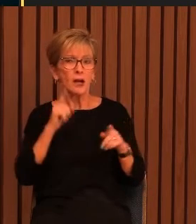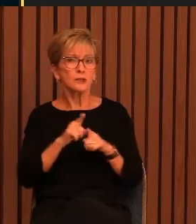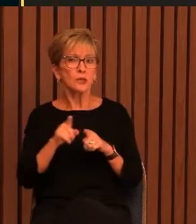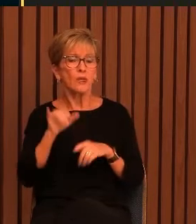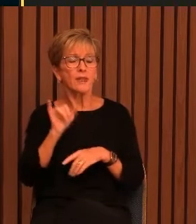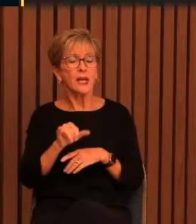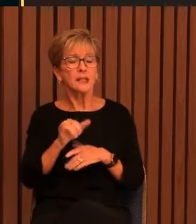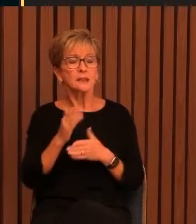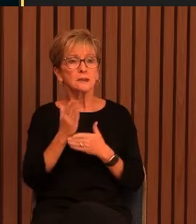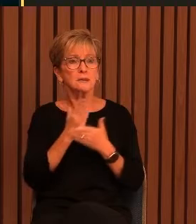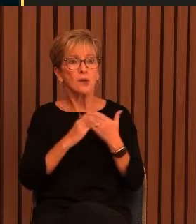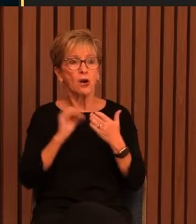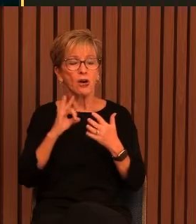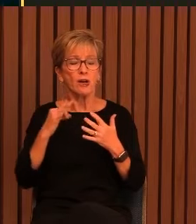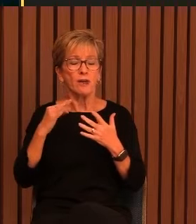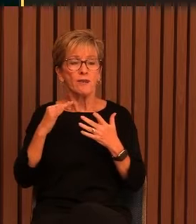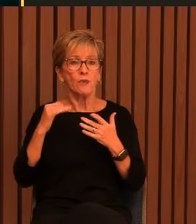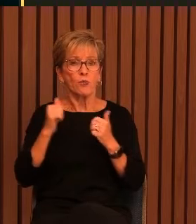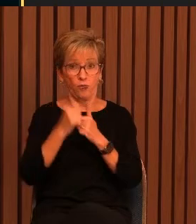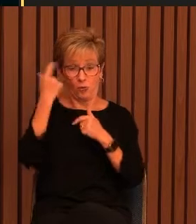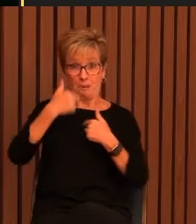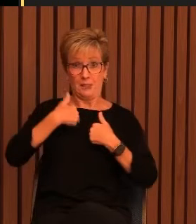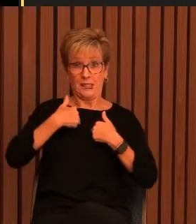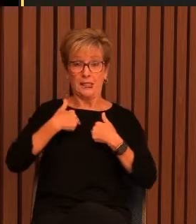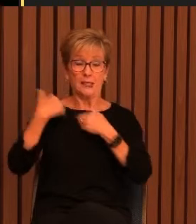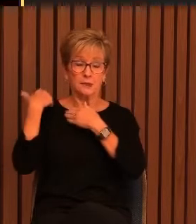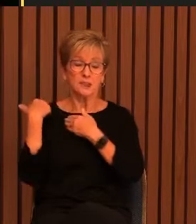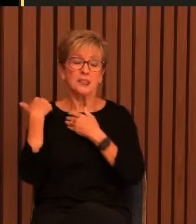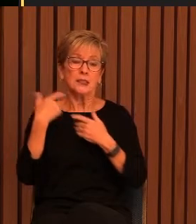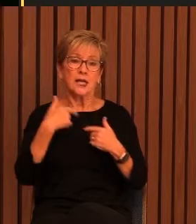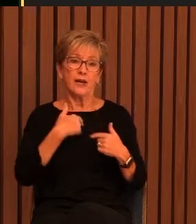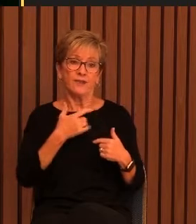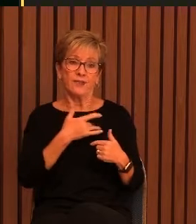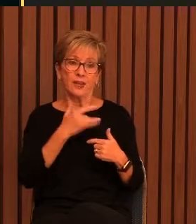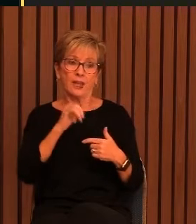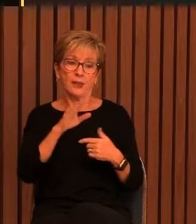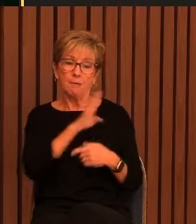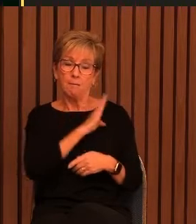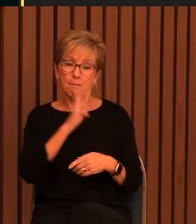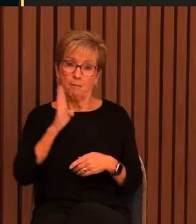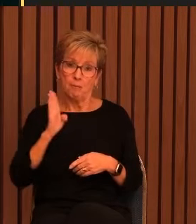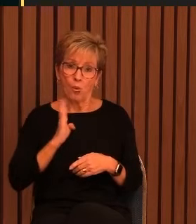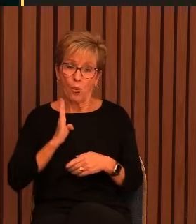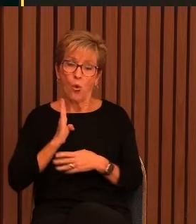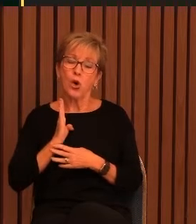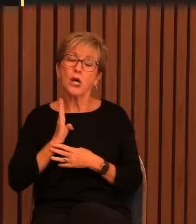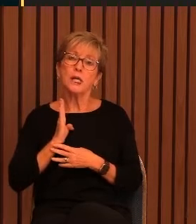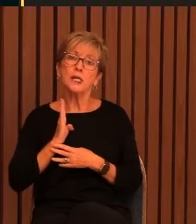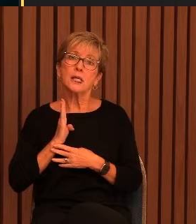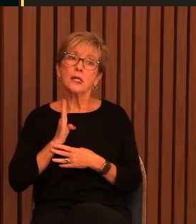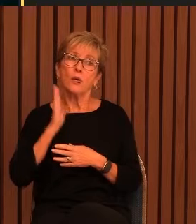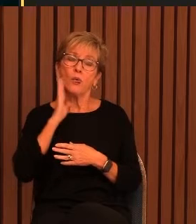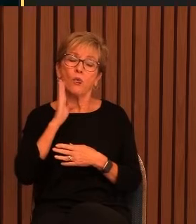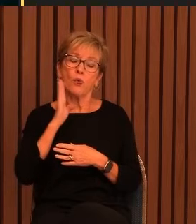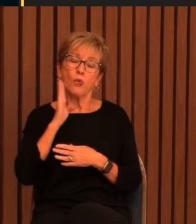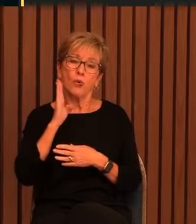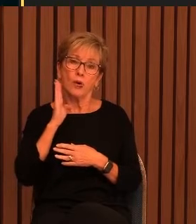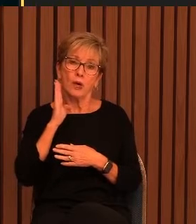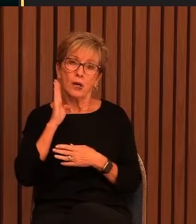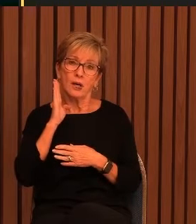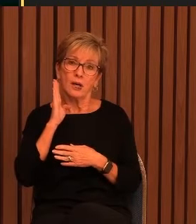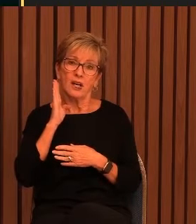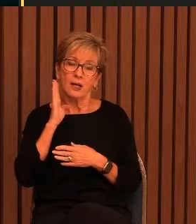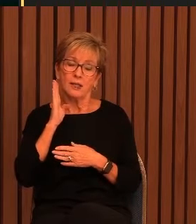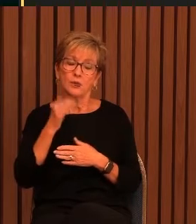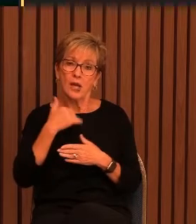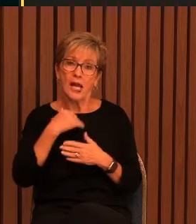that's the charge of this committee is that the board wanted to have some sort of